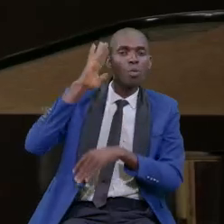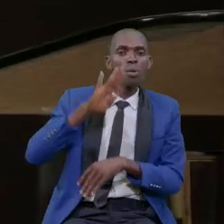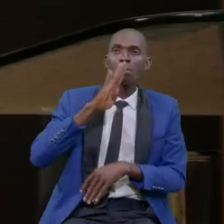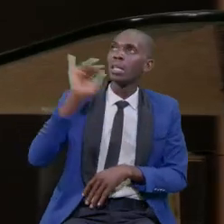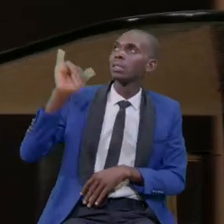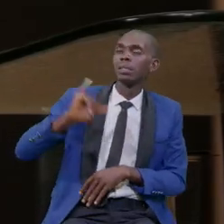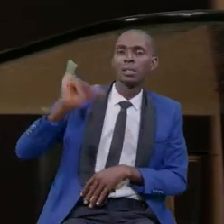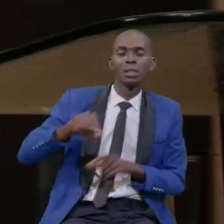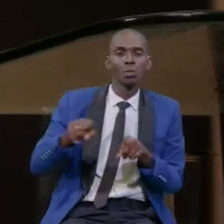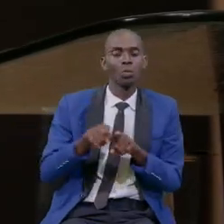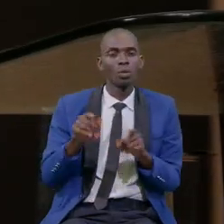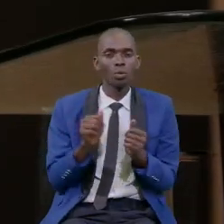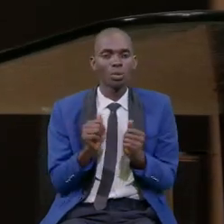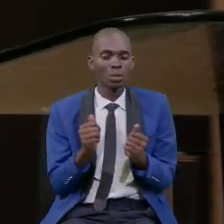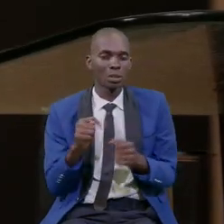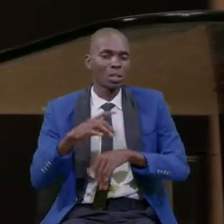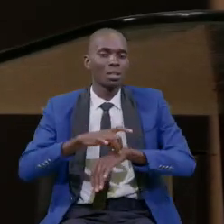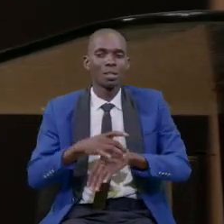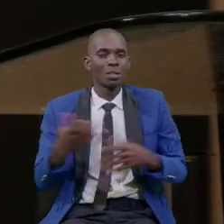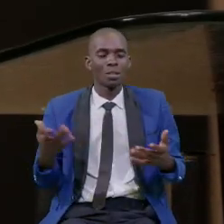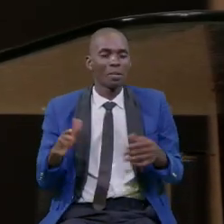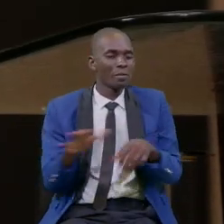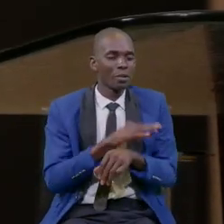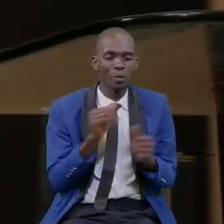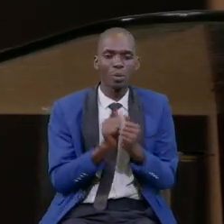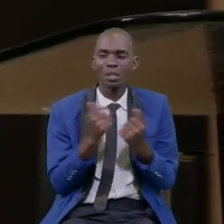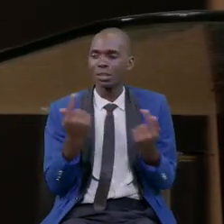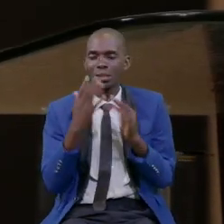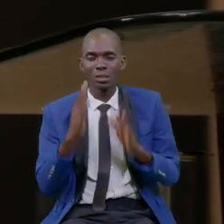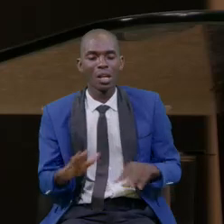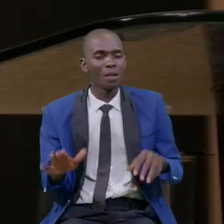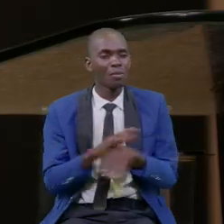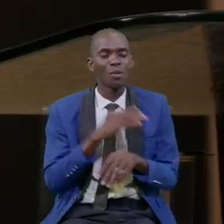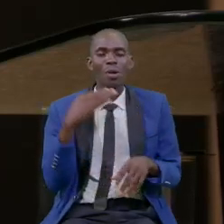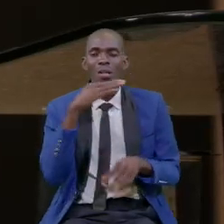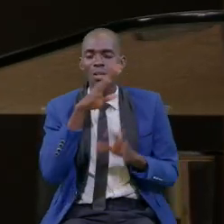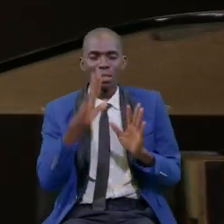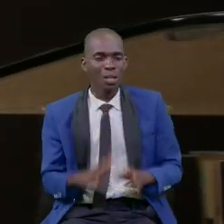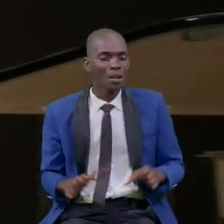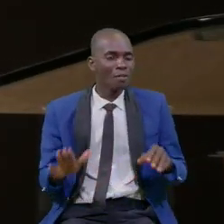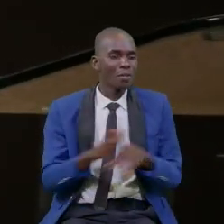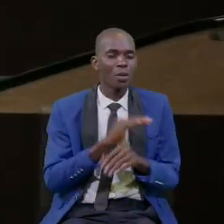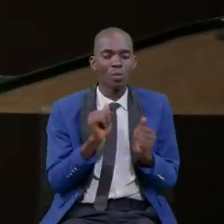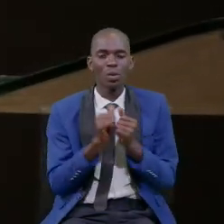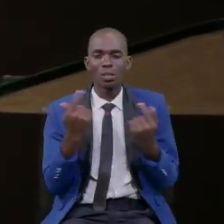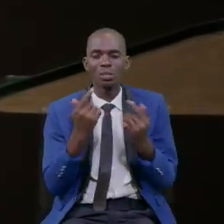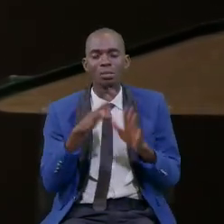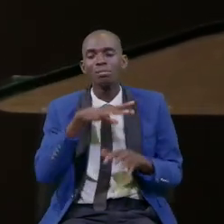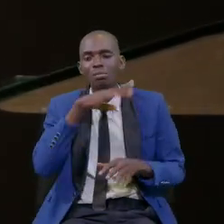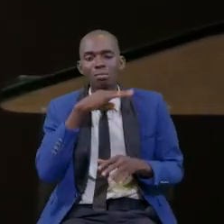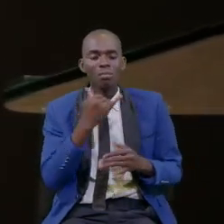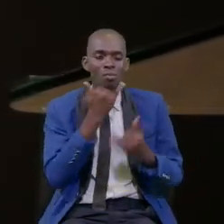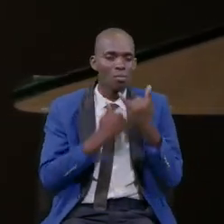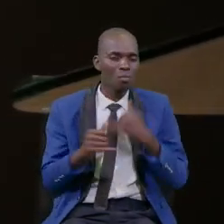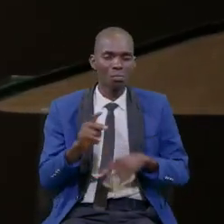the earth here, with hypocrites and liars and abominable people and unrighteous people, no,